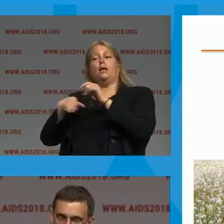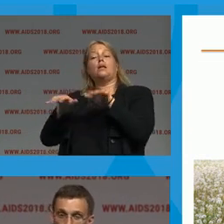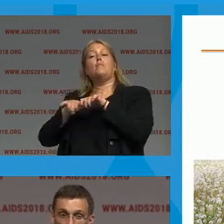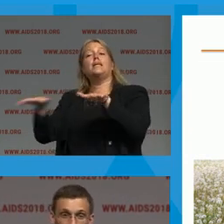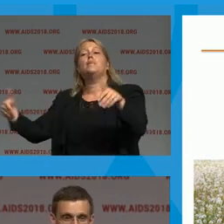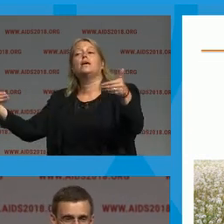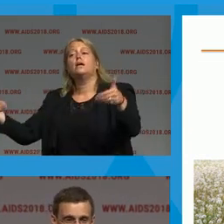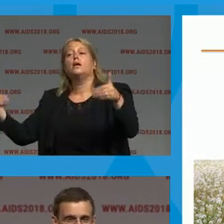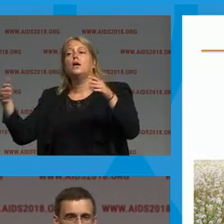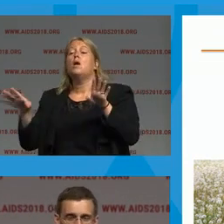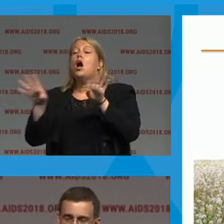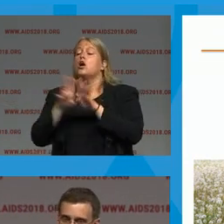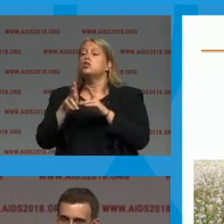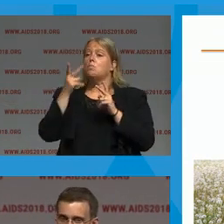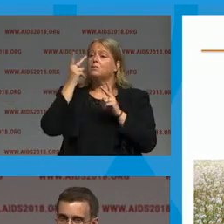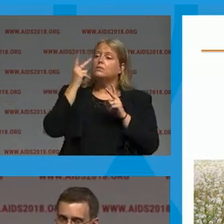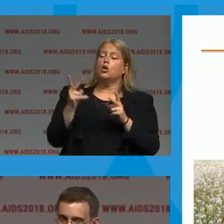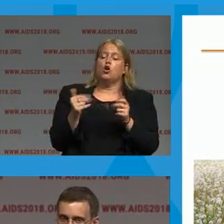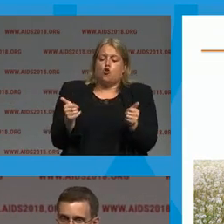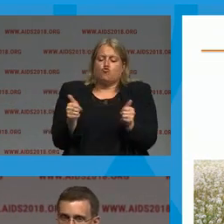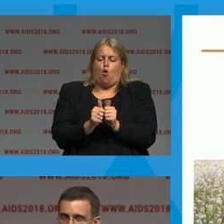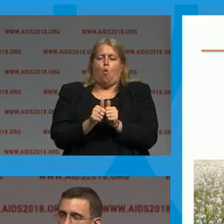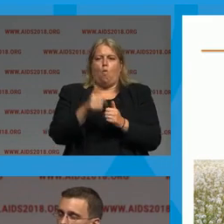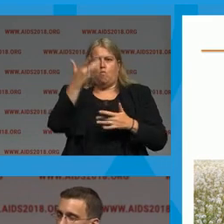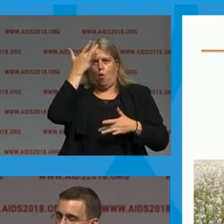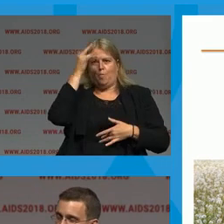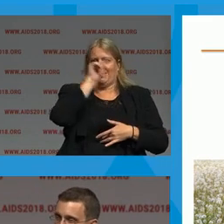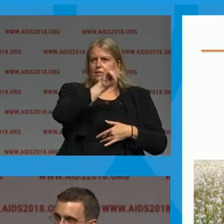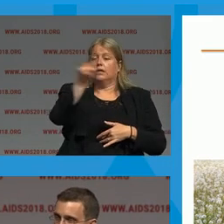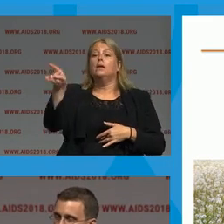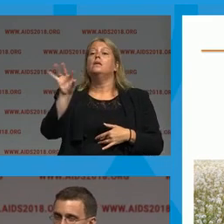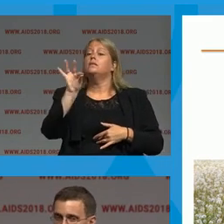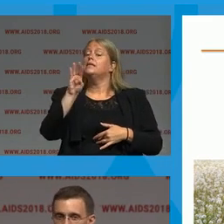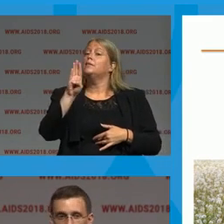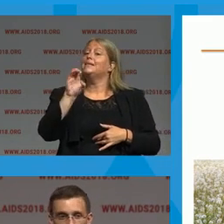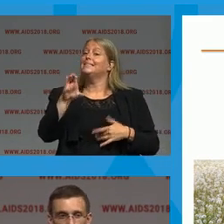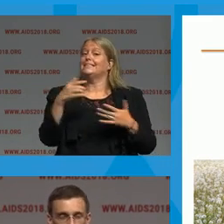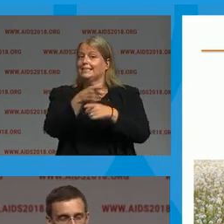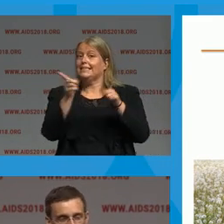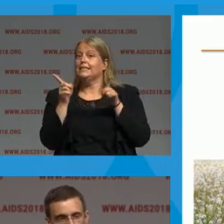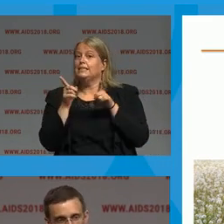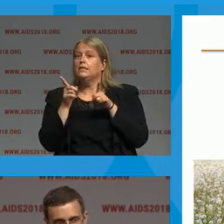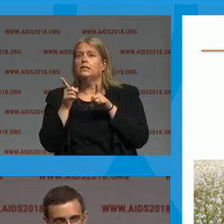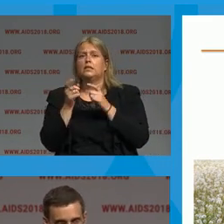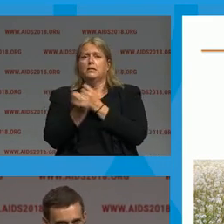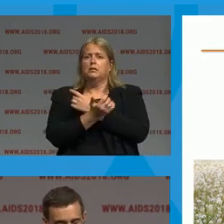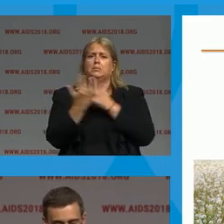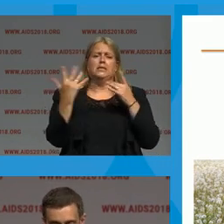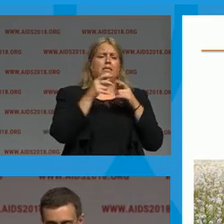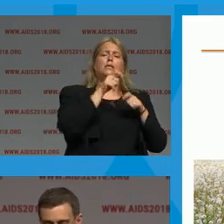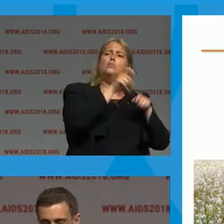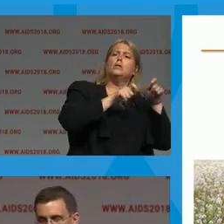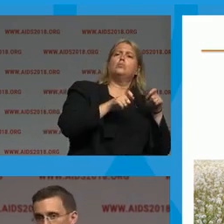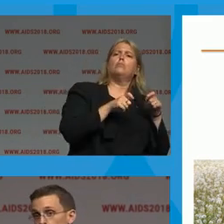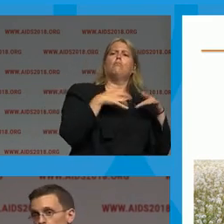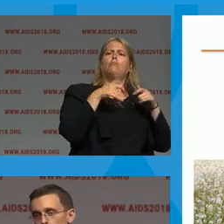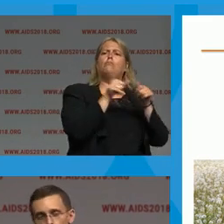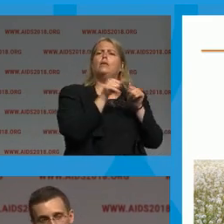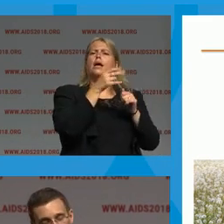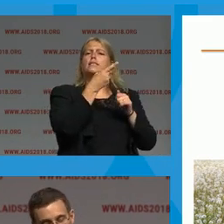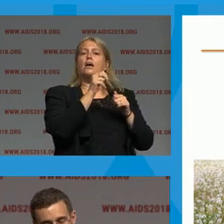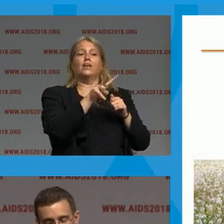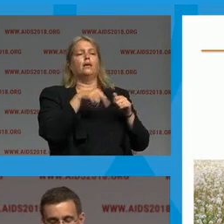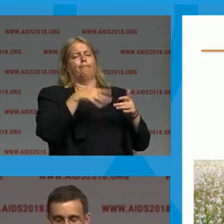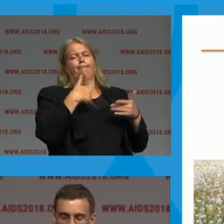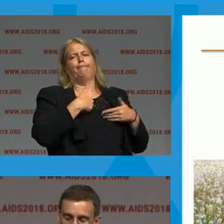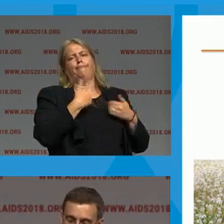on comorbidities, especially tuberculosis, which is still the leading cause of death of people living with HIV. But